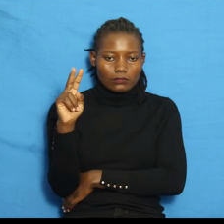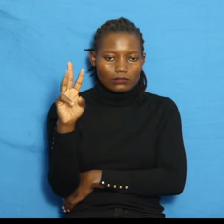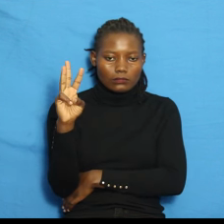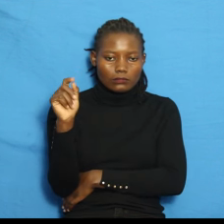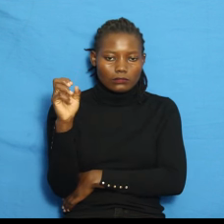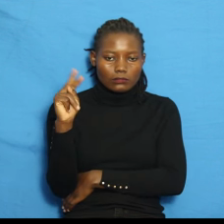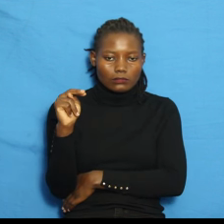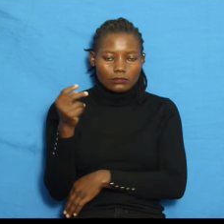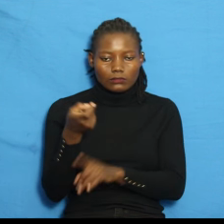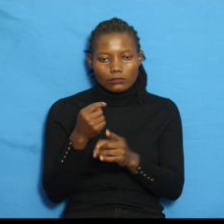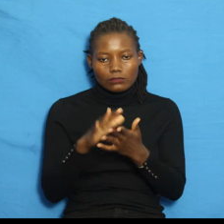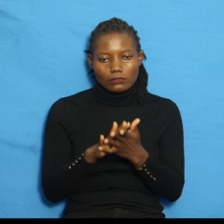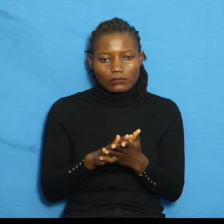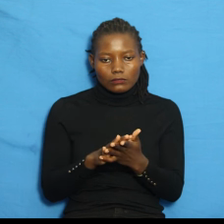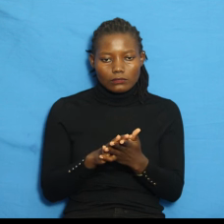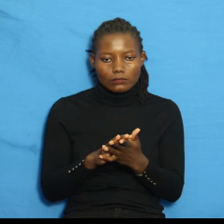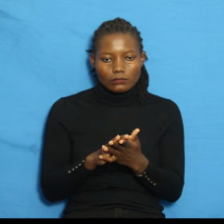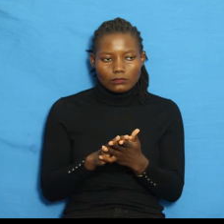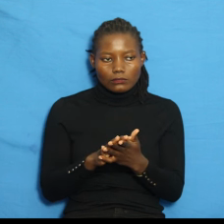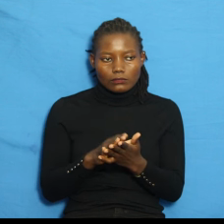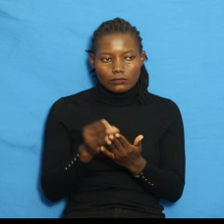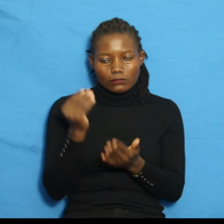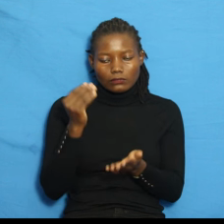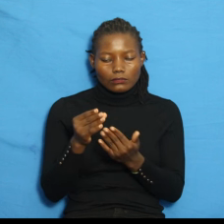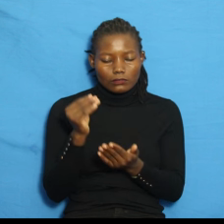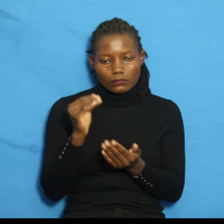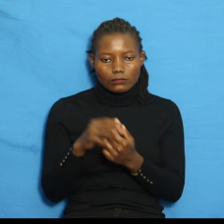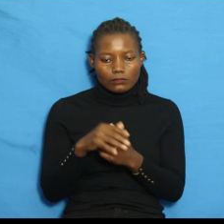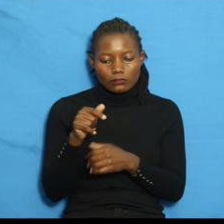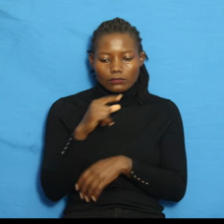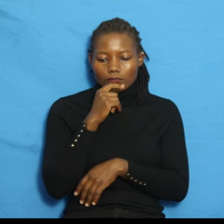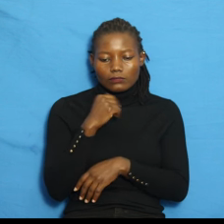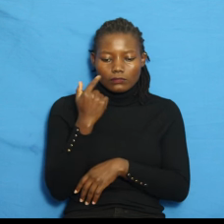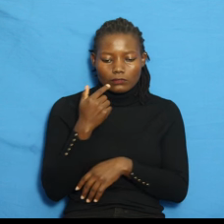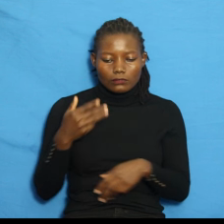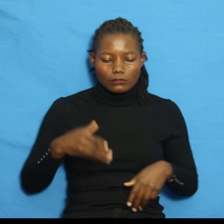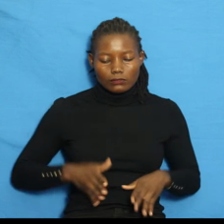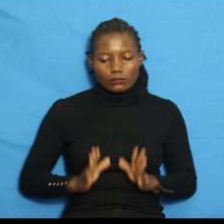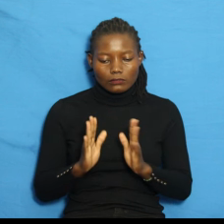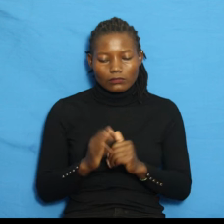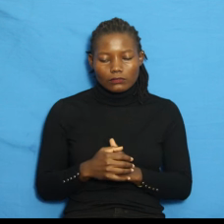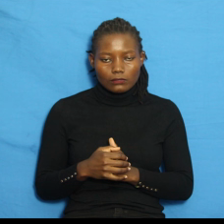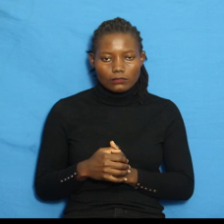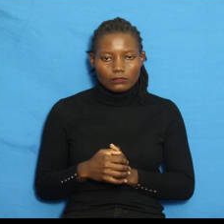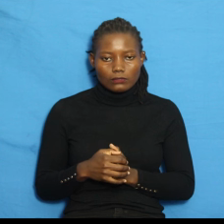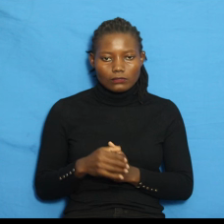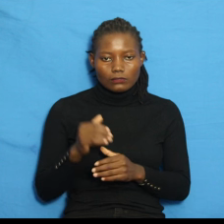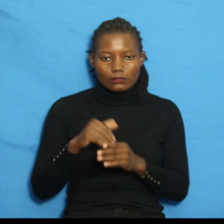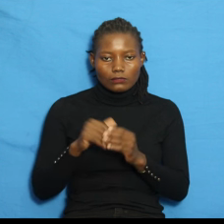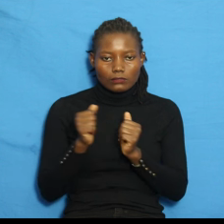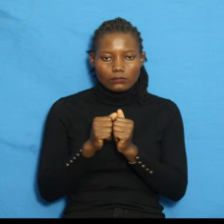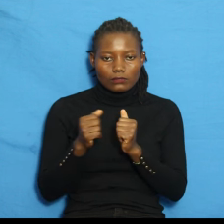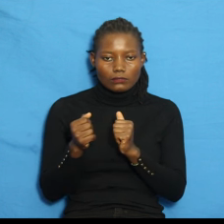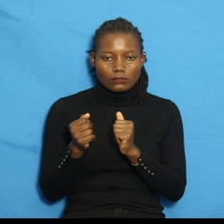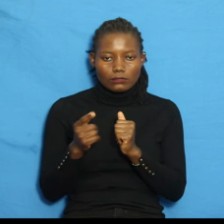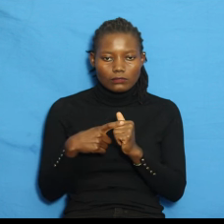Isaac Newton from our physics background. Now, this is a gentleman who was